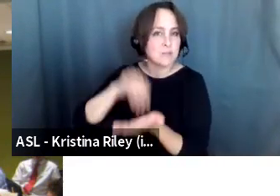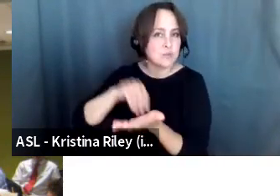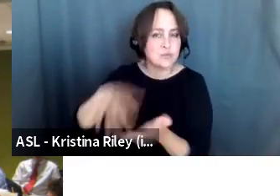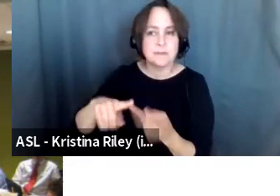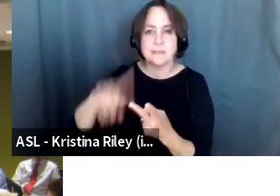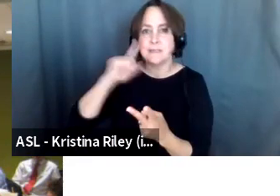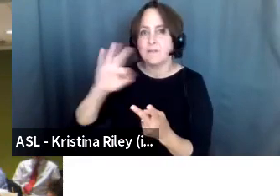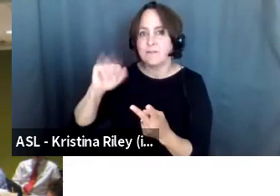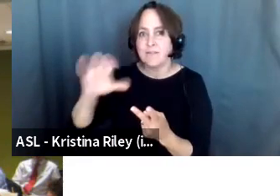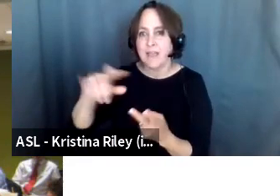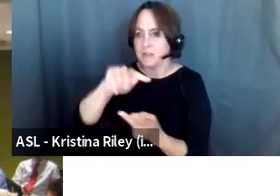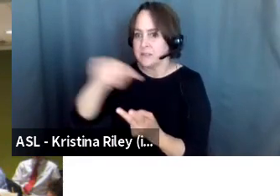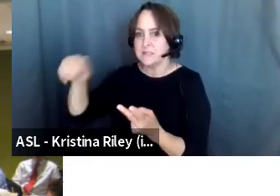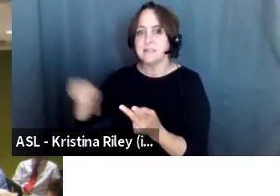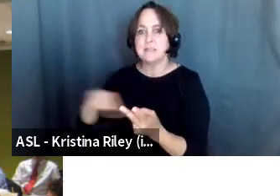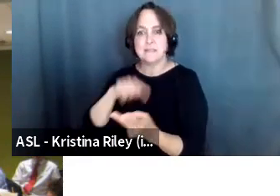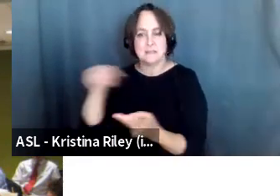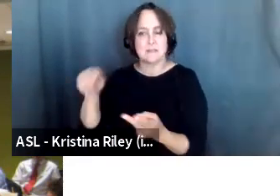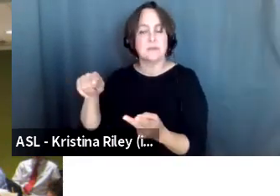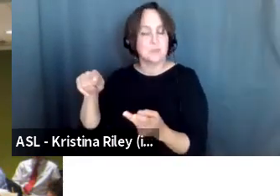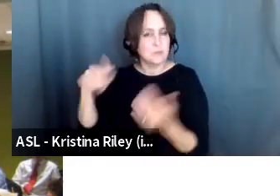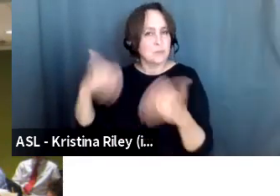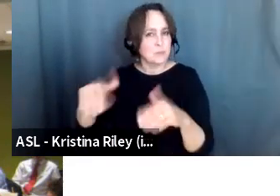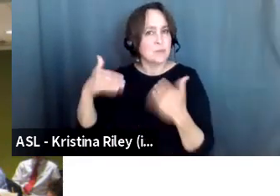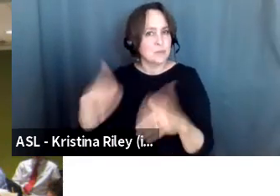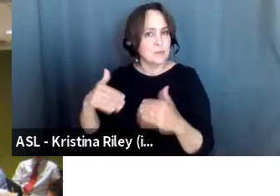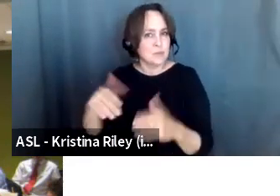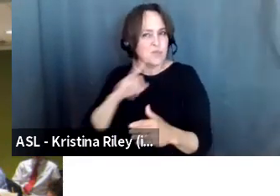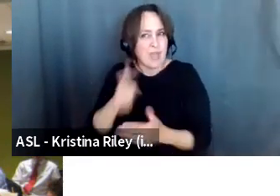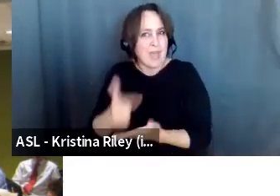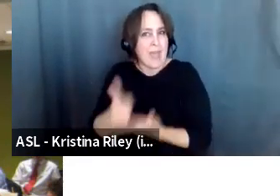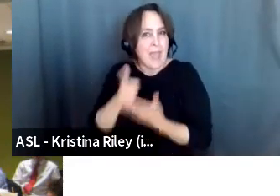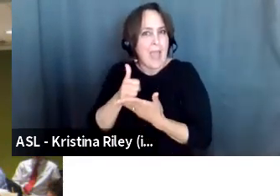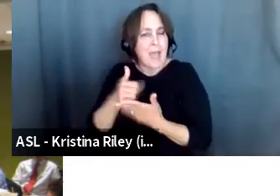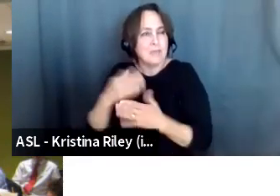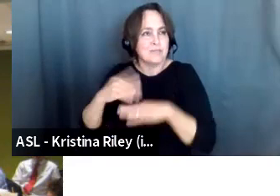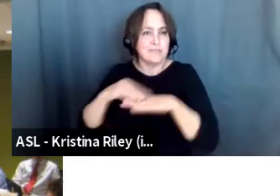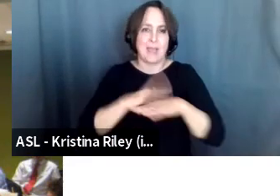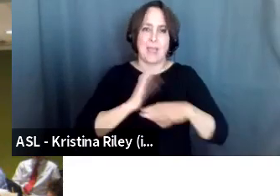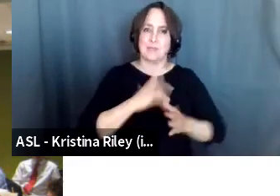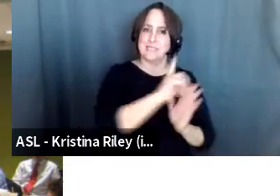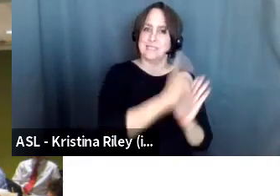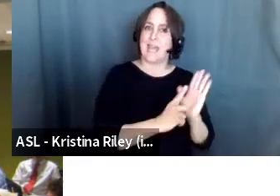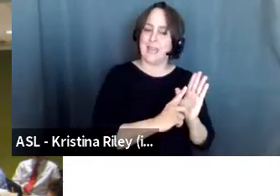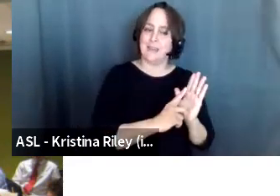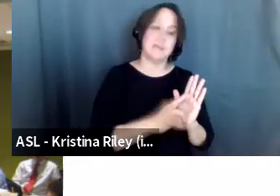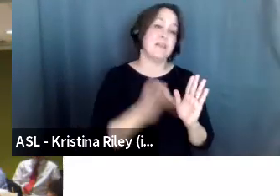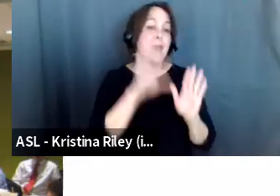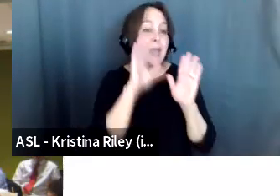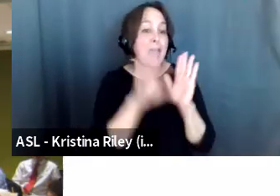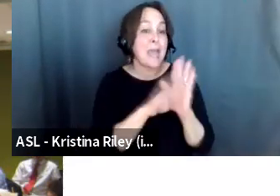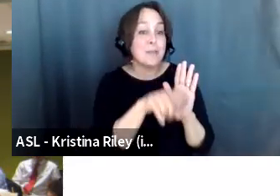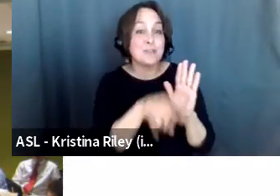faculty really helped us inform the design. This image down here below is one of the many presentations that we